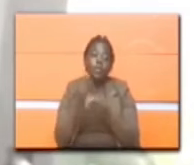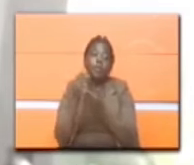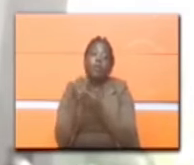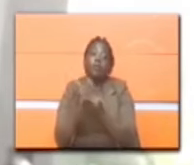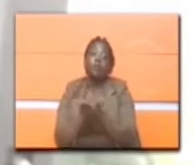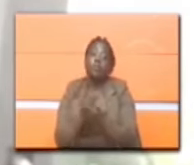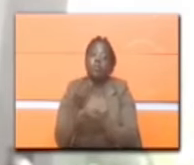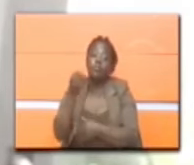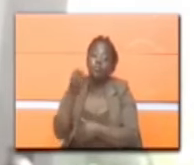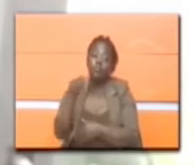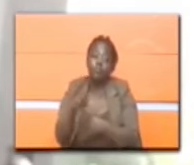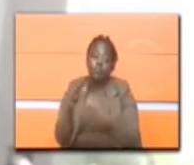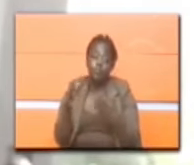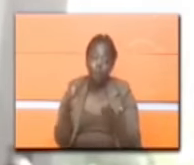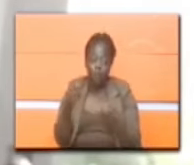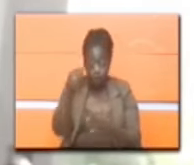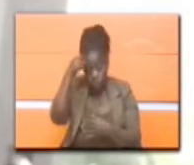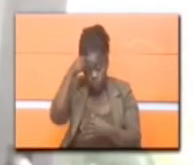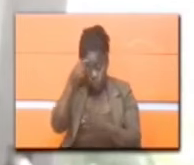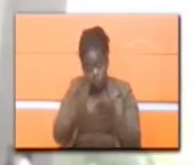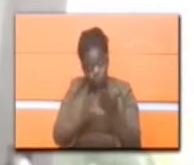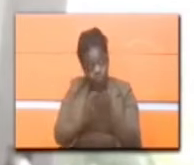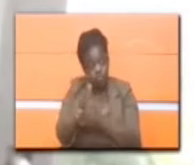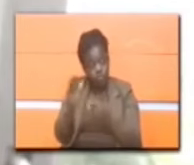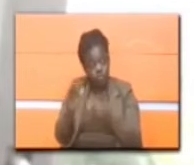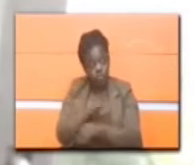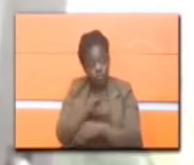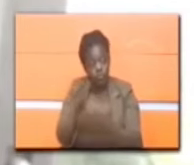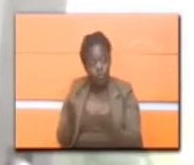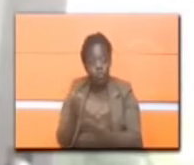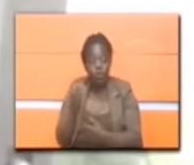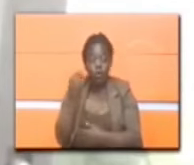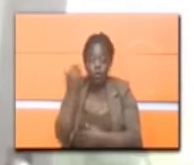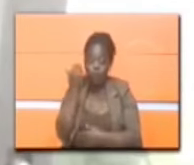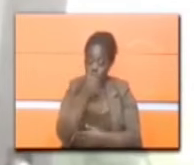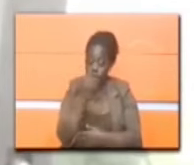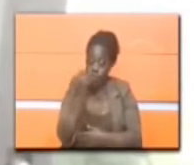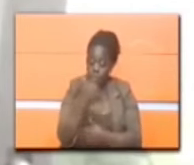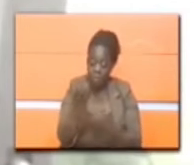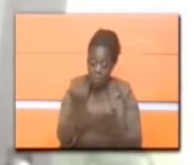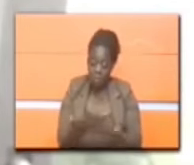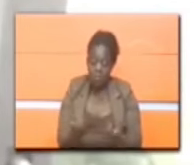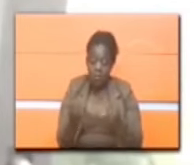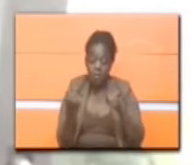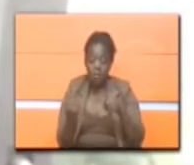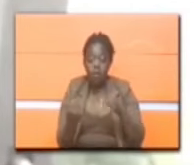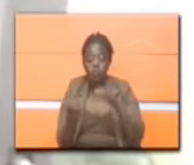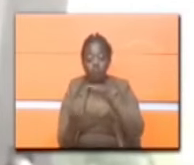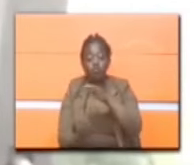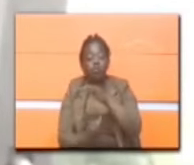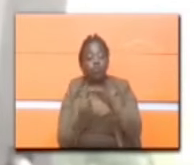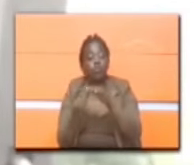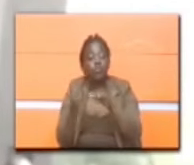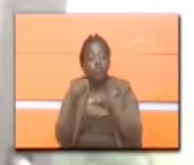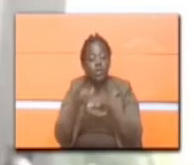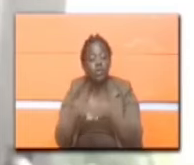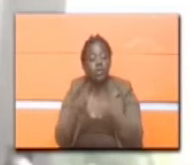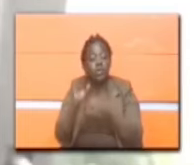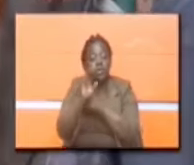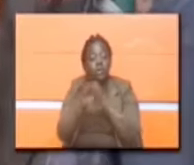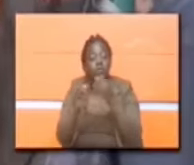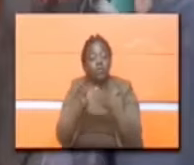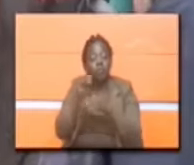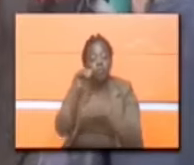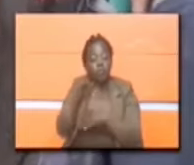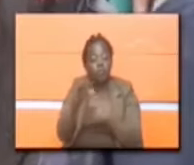because of his brave and truthful commentary on current affairs in the country and